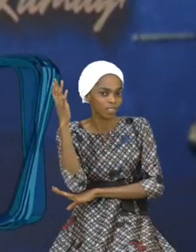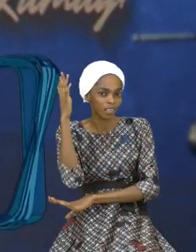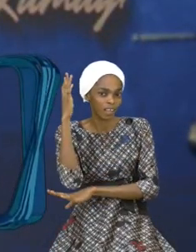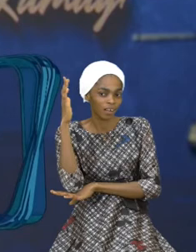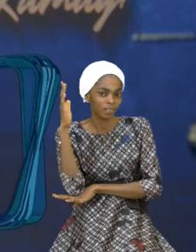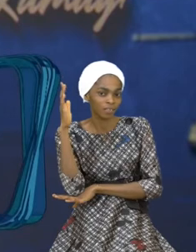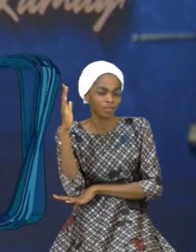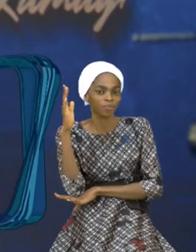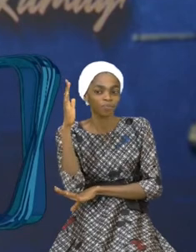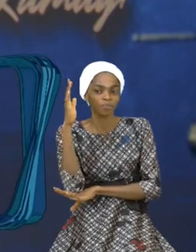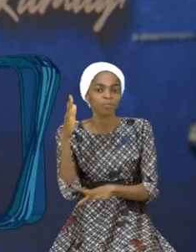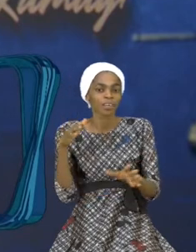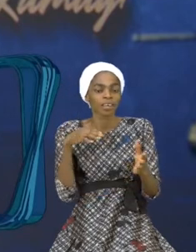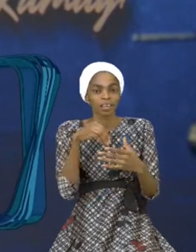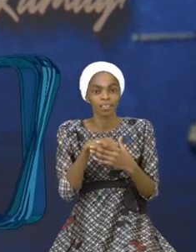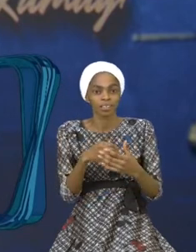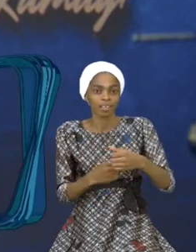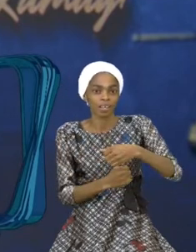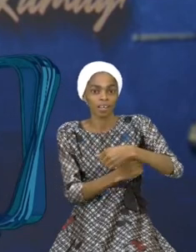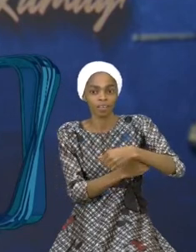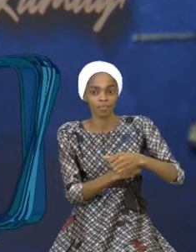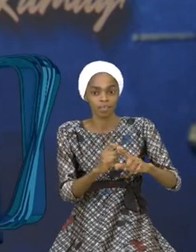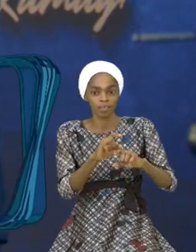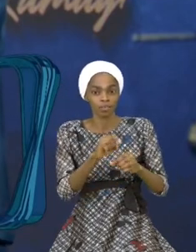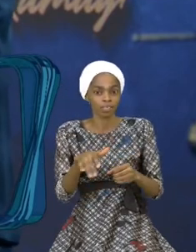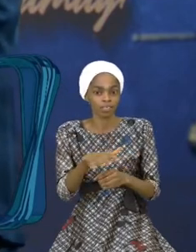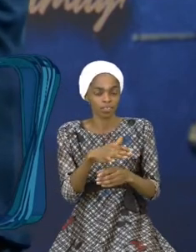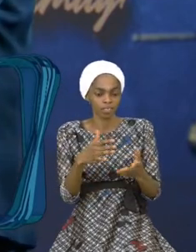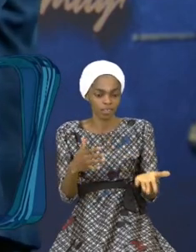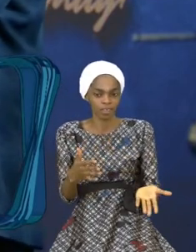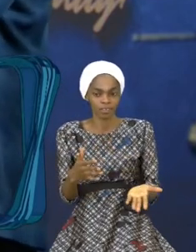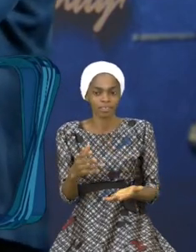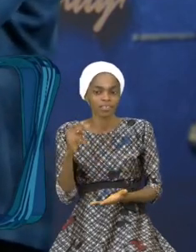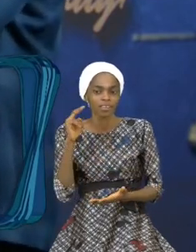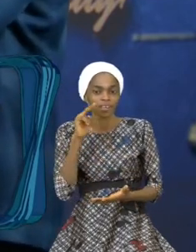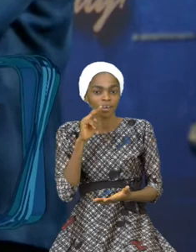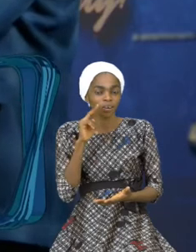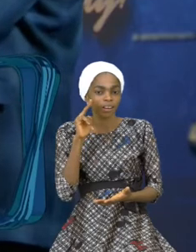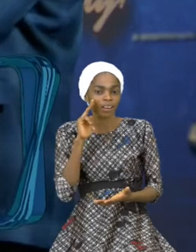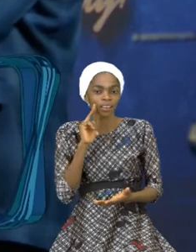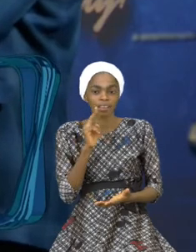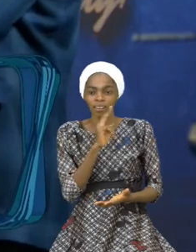at the alpha location air in hall 5. don't miss it bda